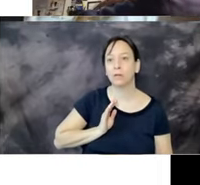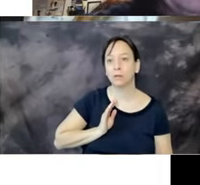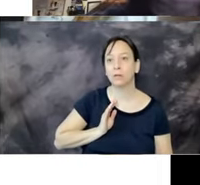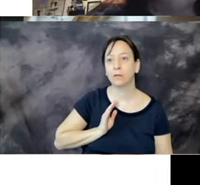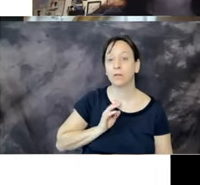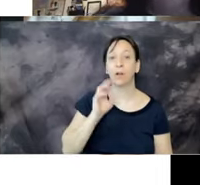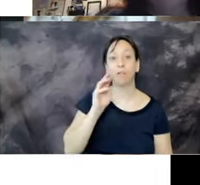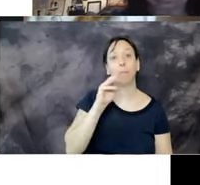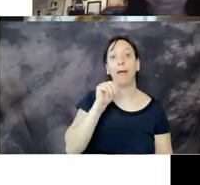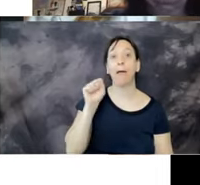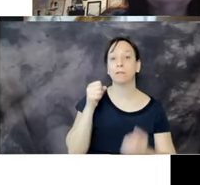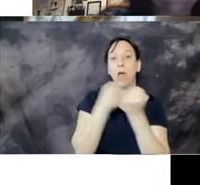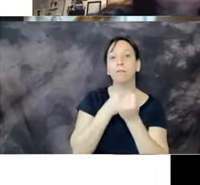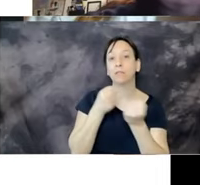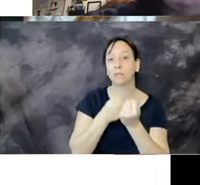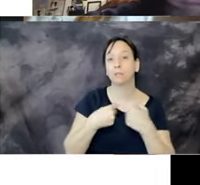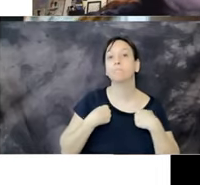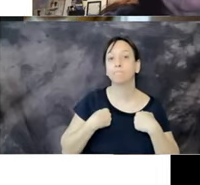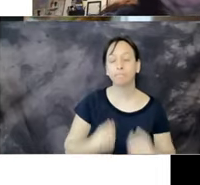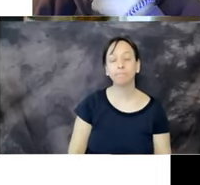Mass Advocate.